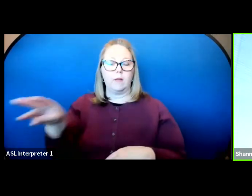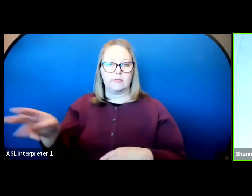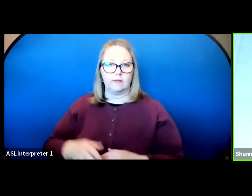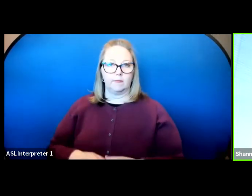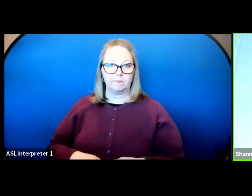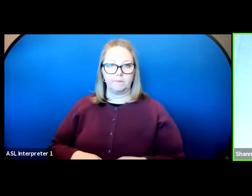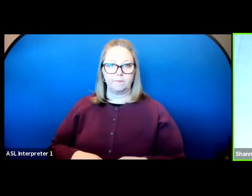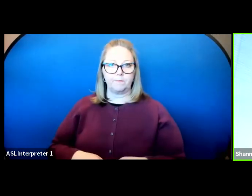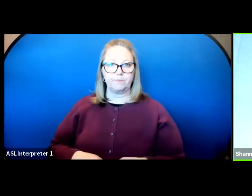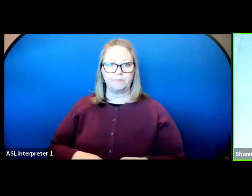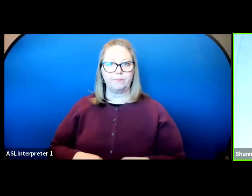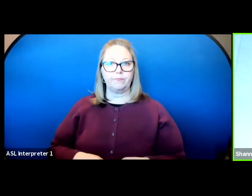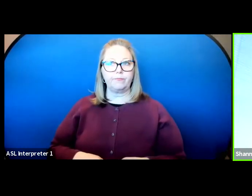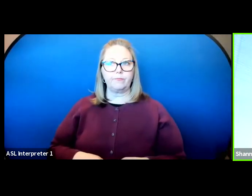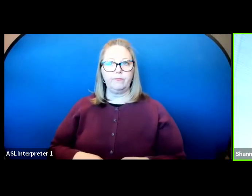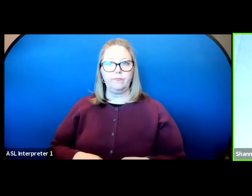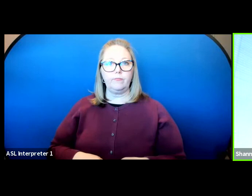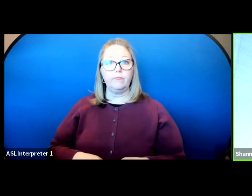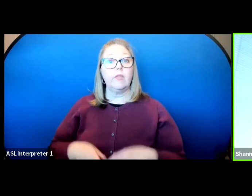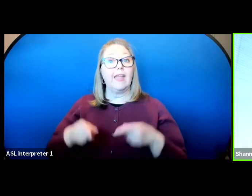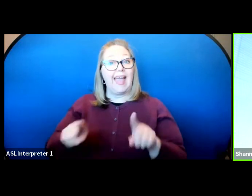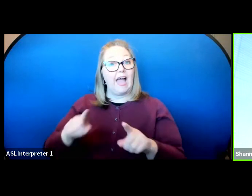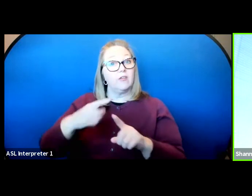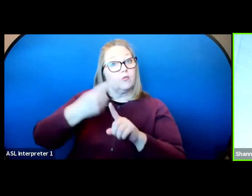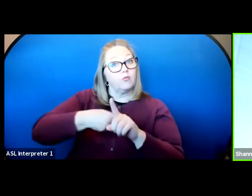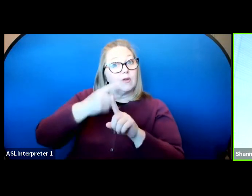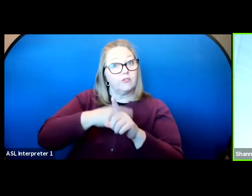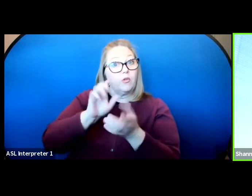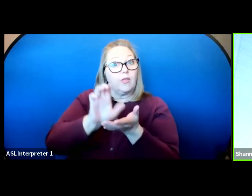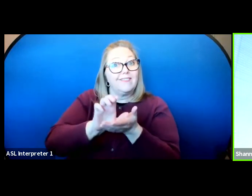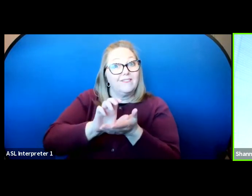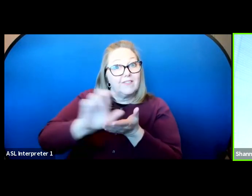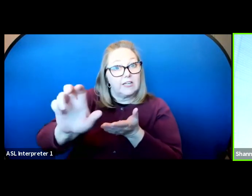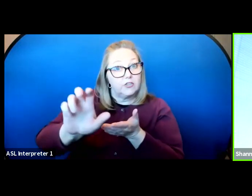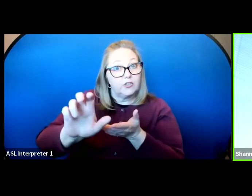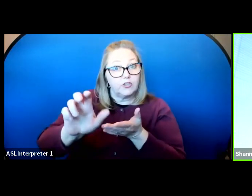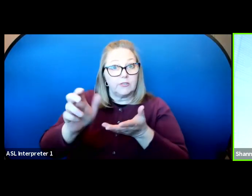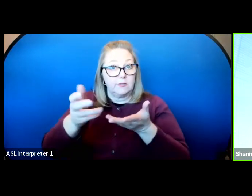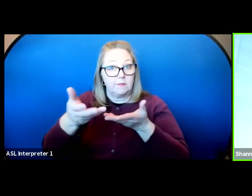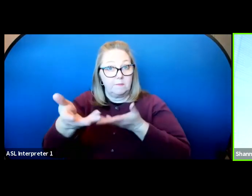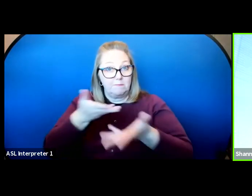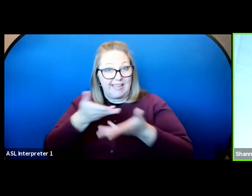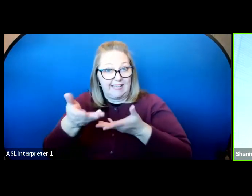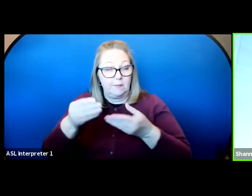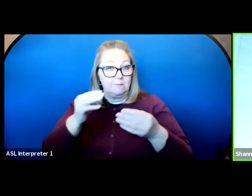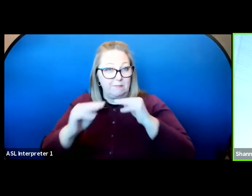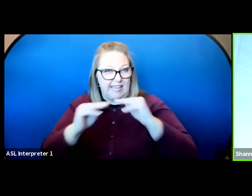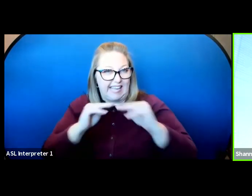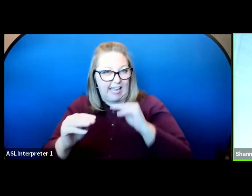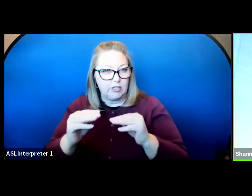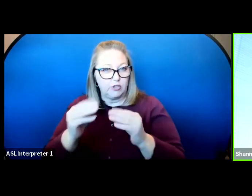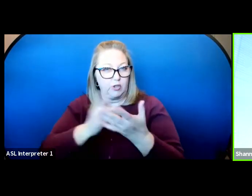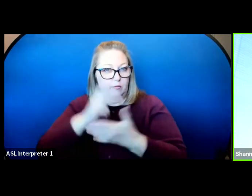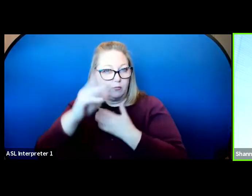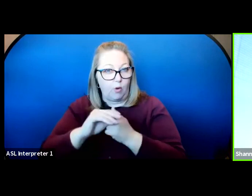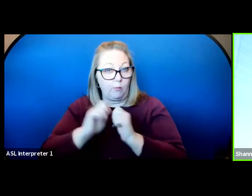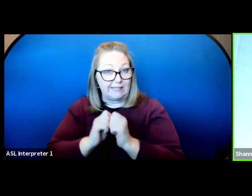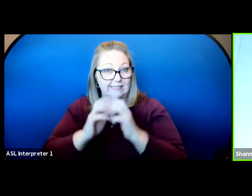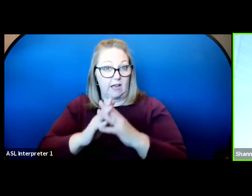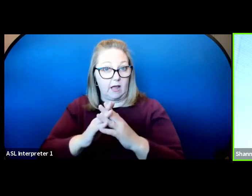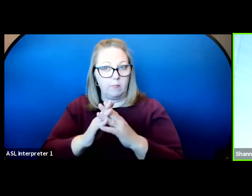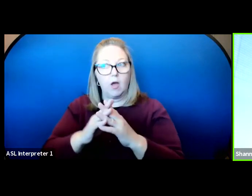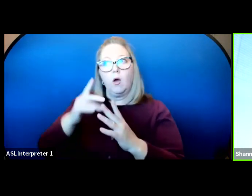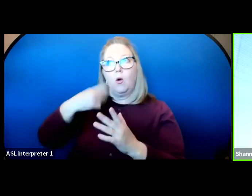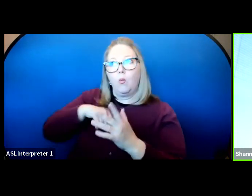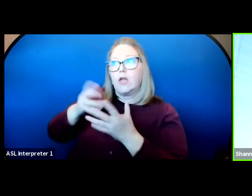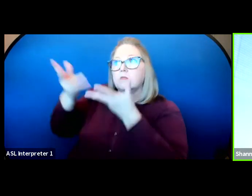moratorium. As the rental eviction mediation program became deployed, we worked with the courts, mainly